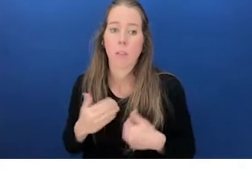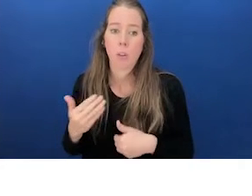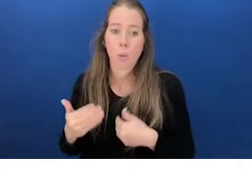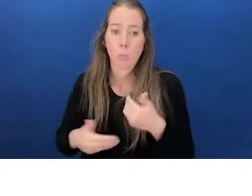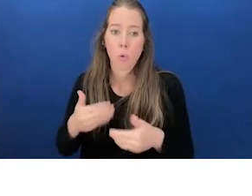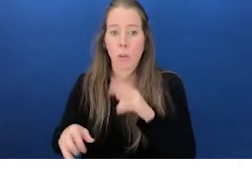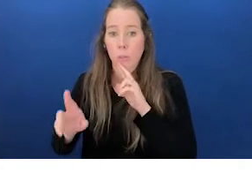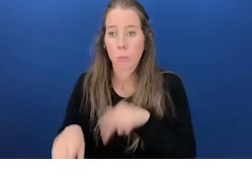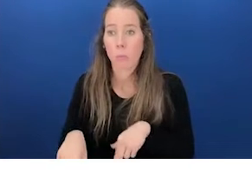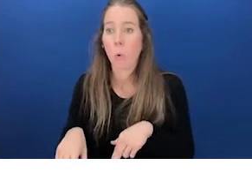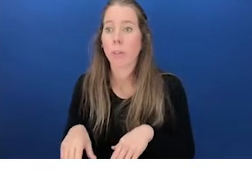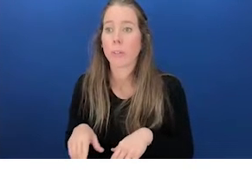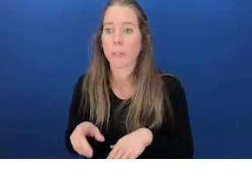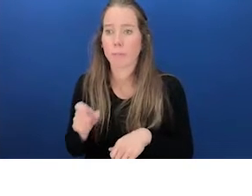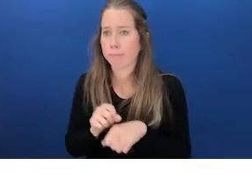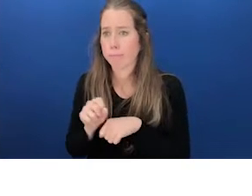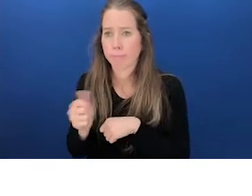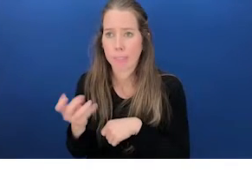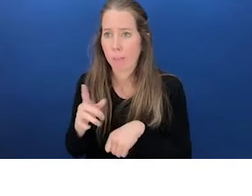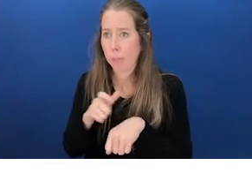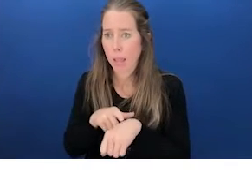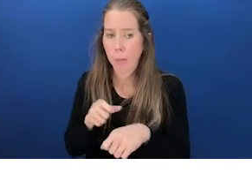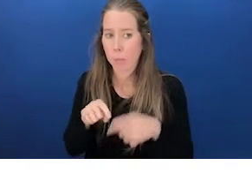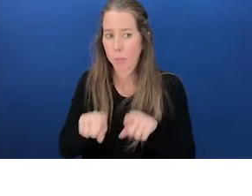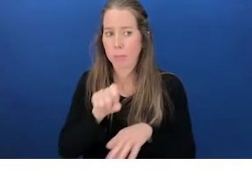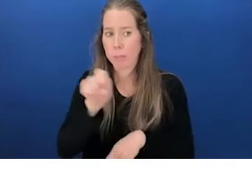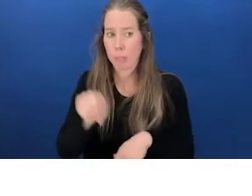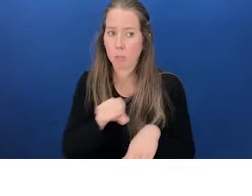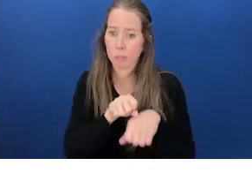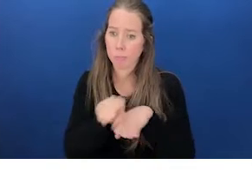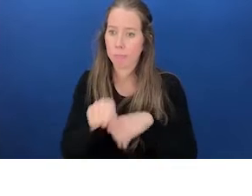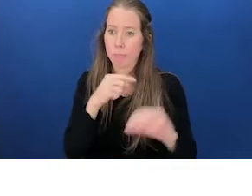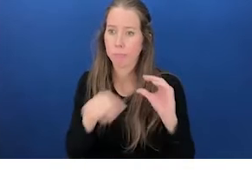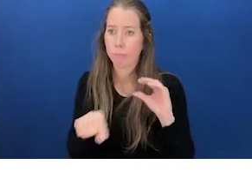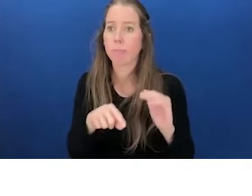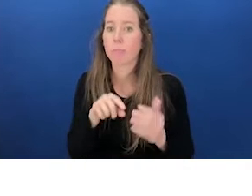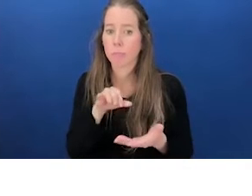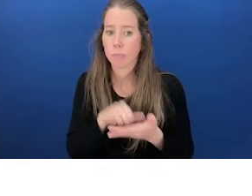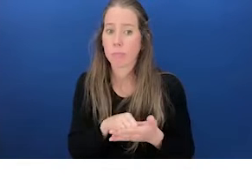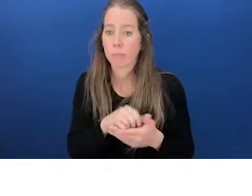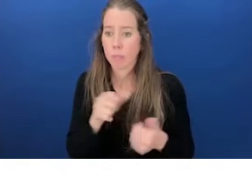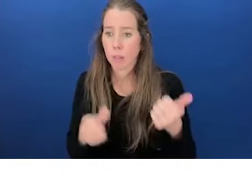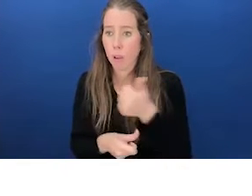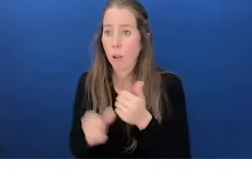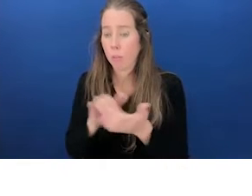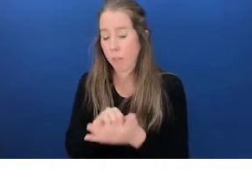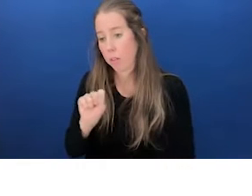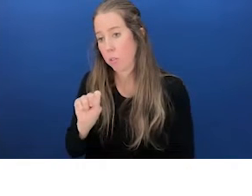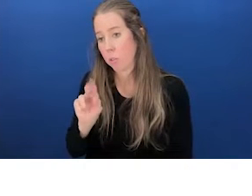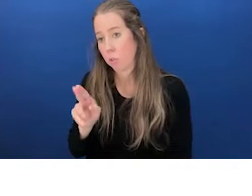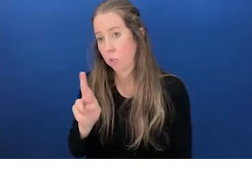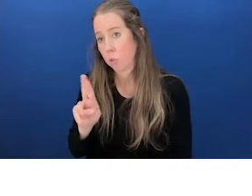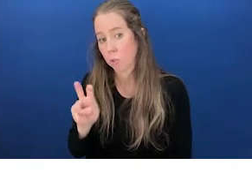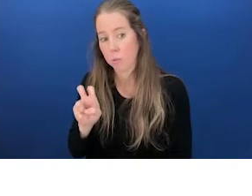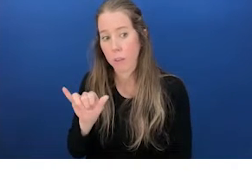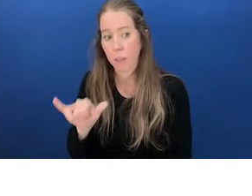send out several times during the semester. So that will be within that survey that we send out. You can